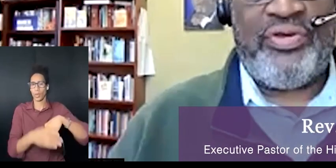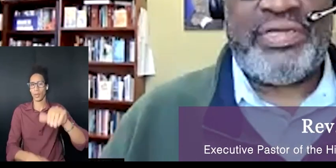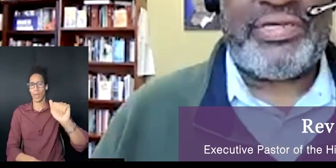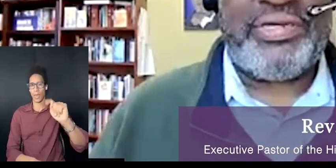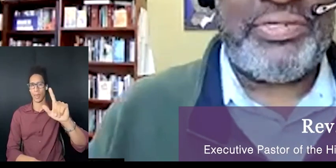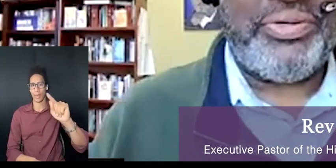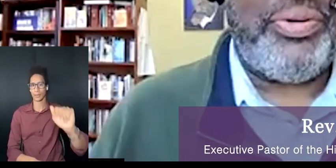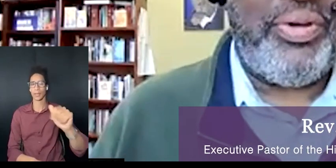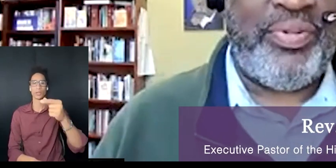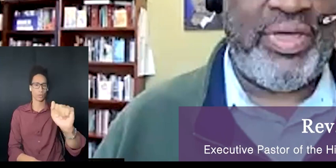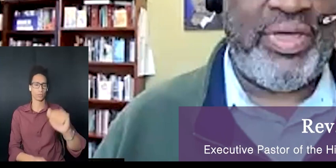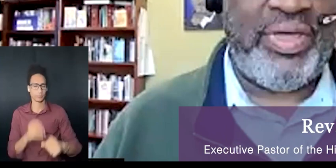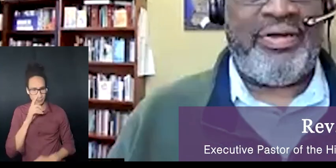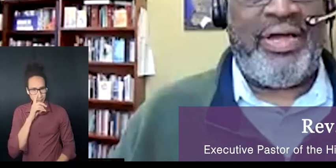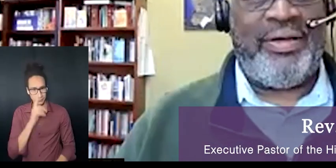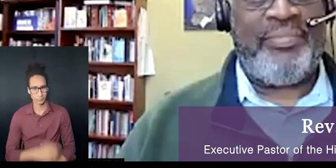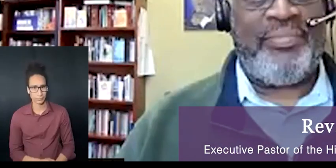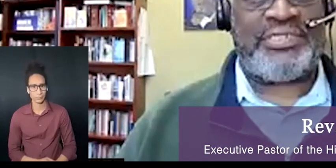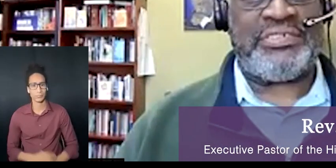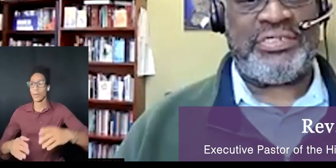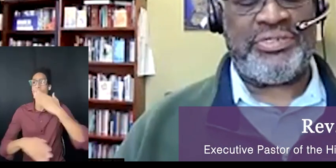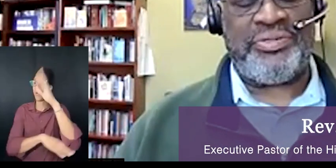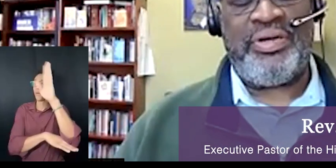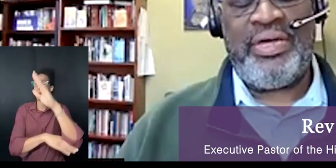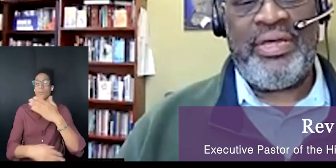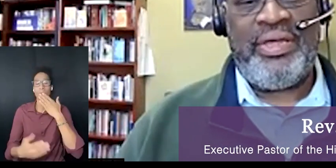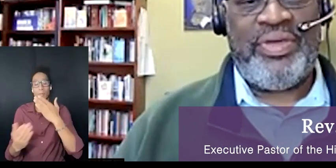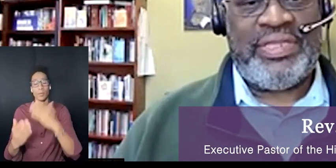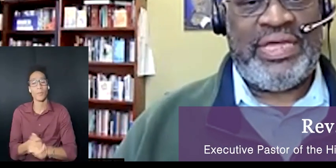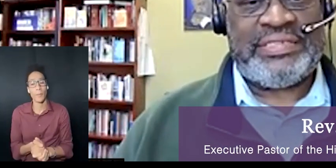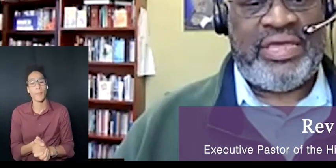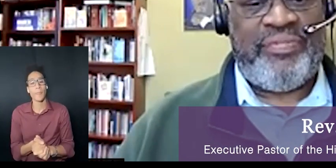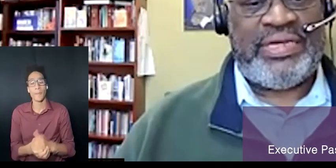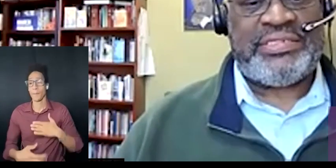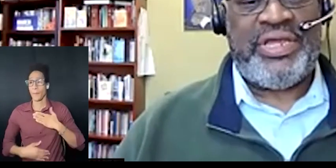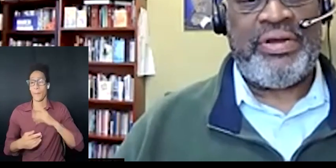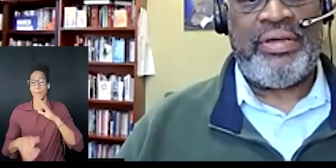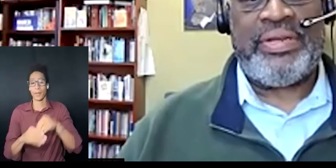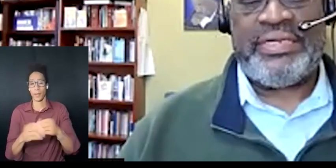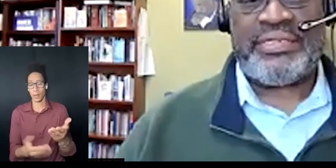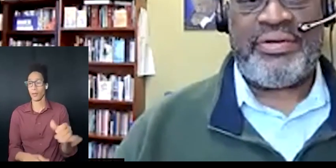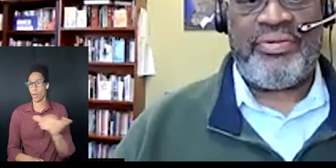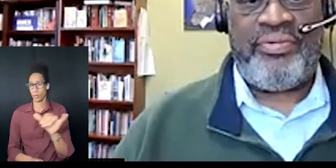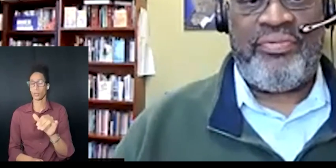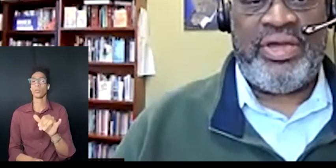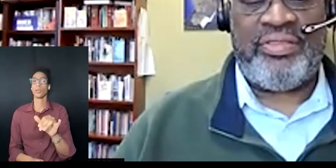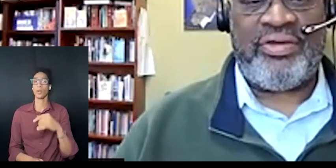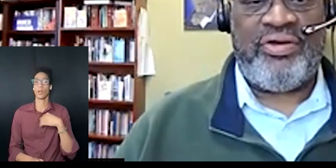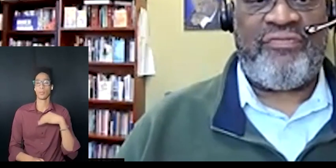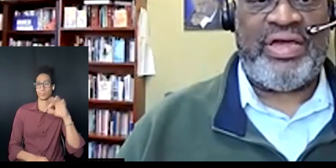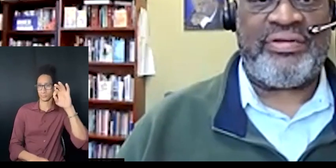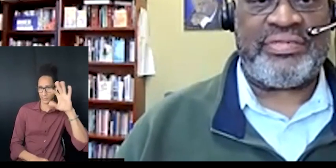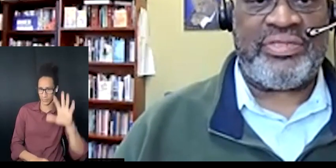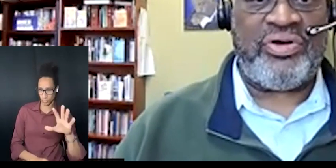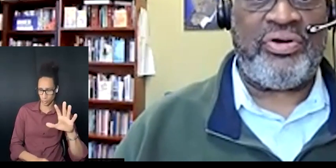Good afternoon. It's good to be here. In addition to being the executive pastor here at Ebenezer, we are